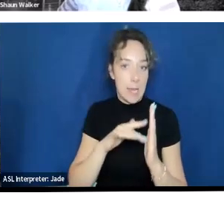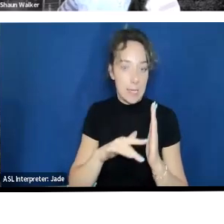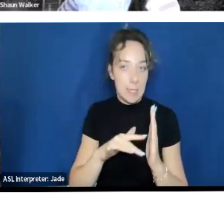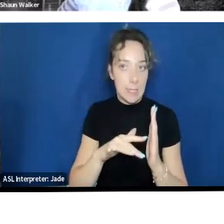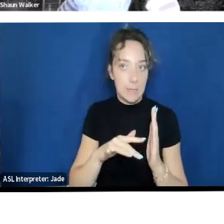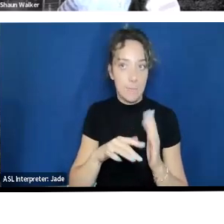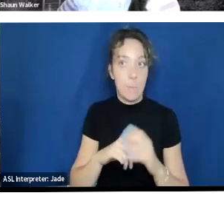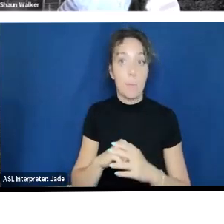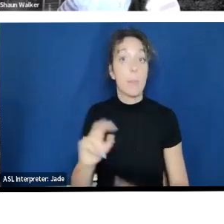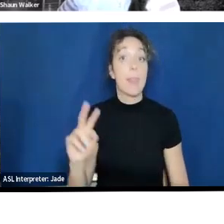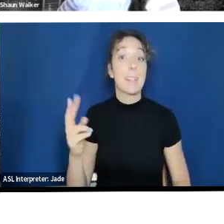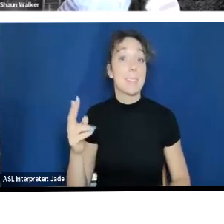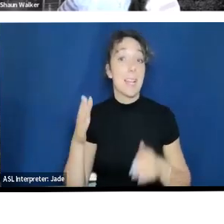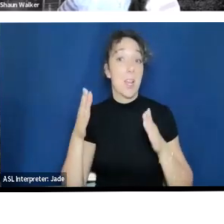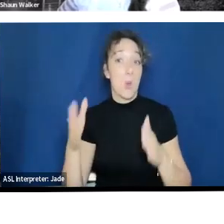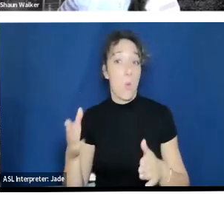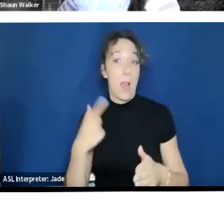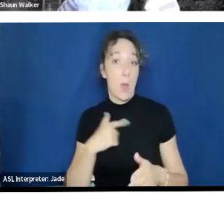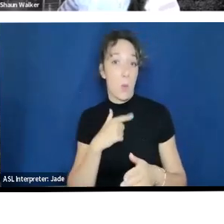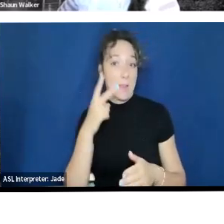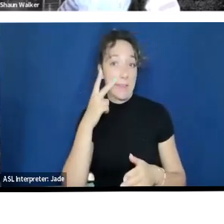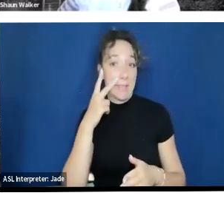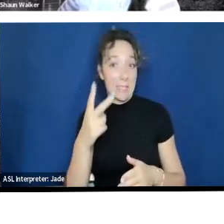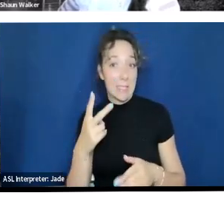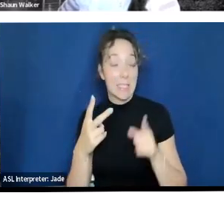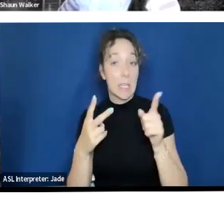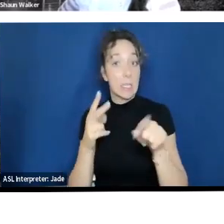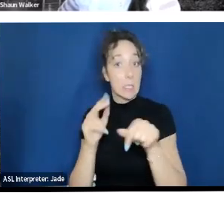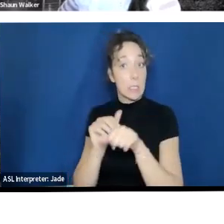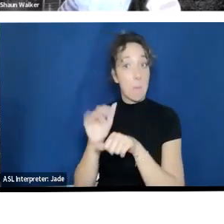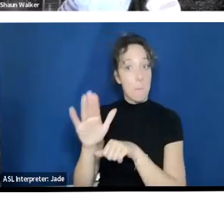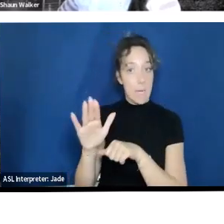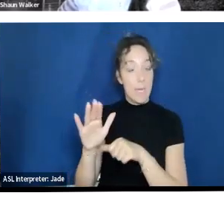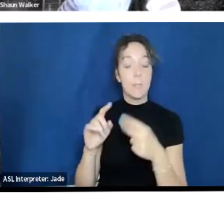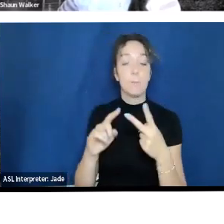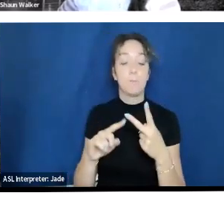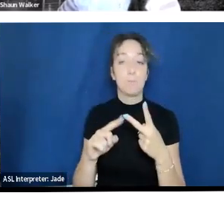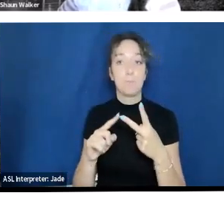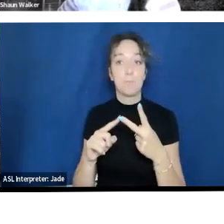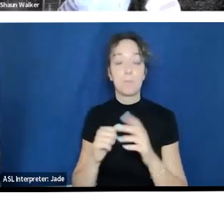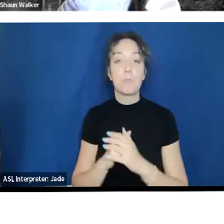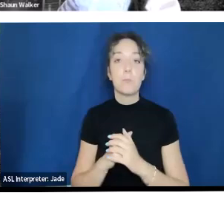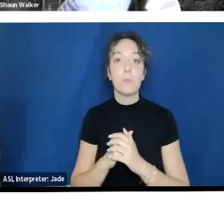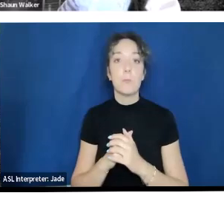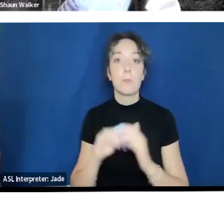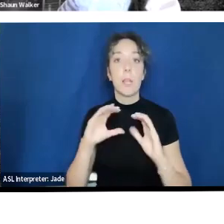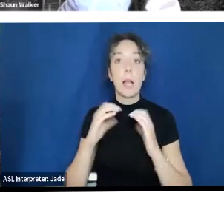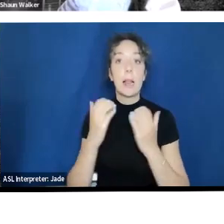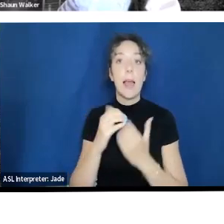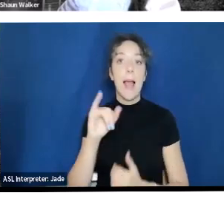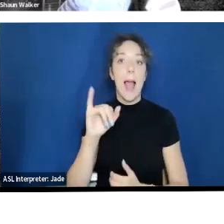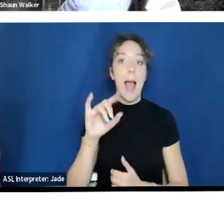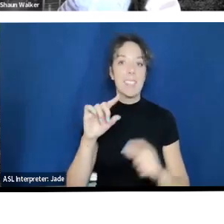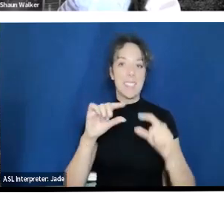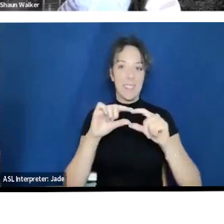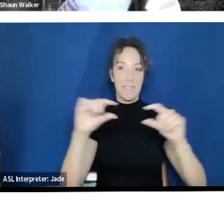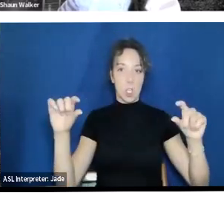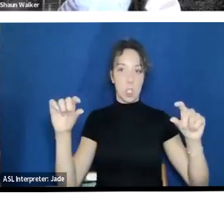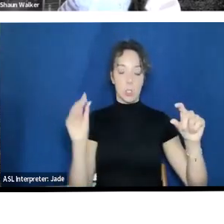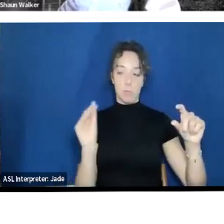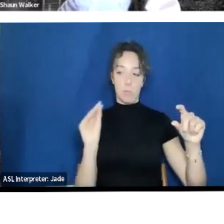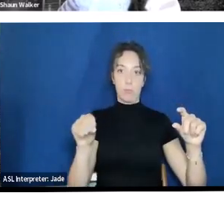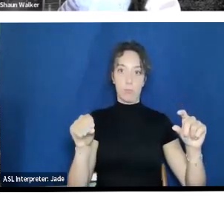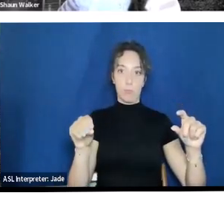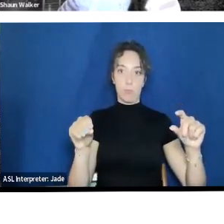The second way that we have seen this submitted is the class ID field can be used